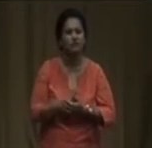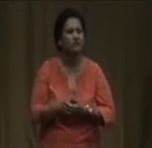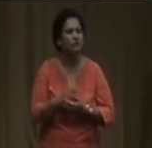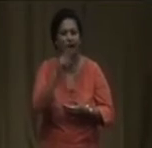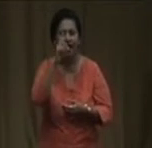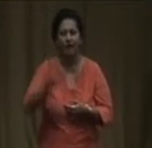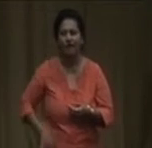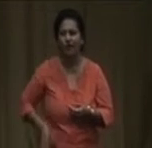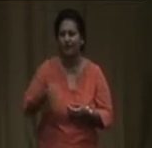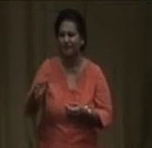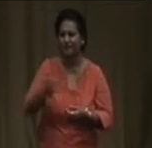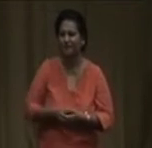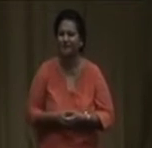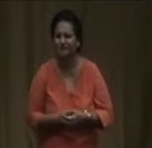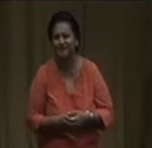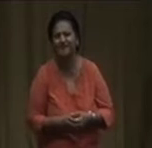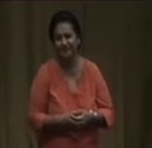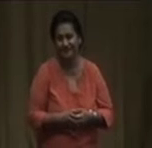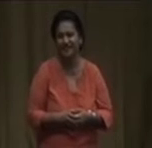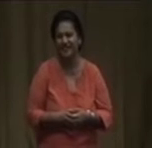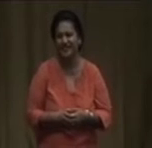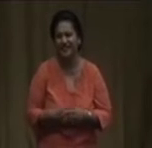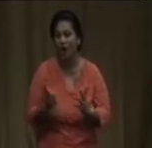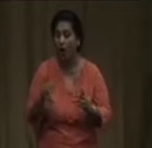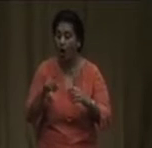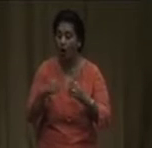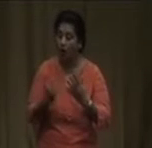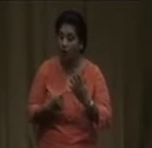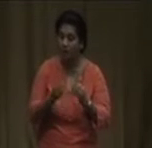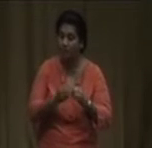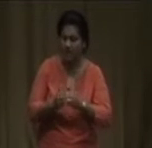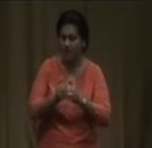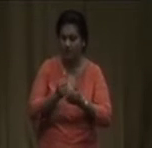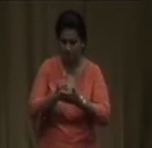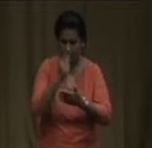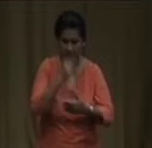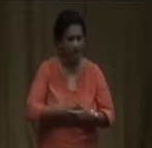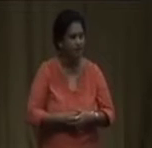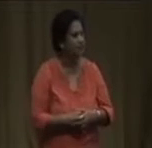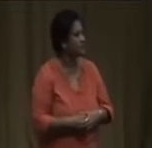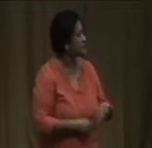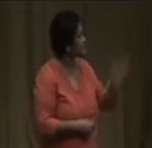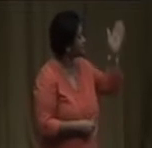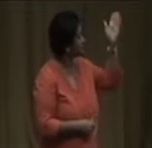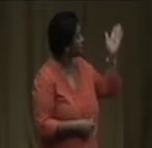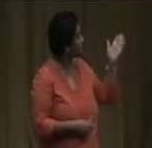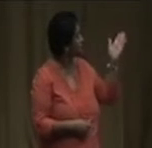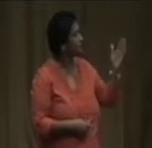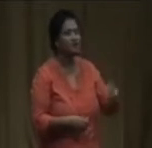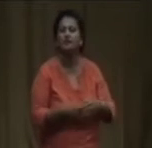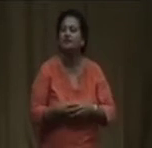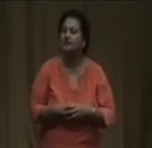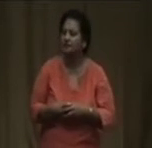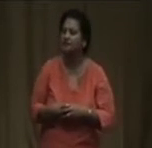A little around the revenue and the cost side of the model. As I indicated, the model is designed to be a cost